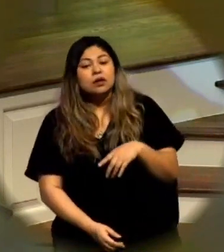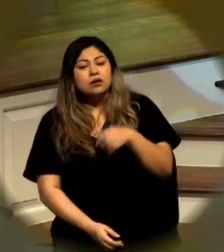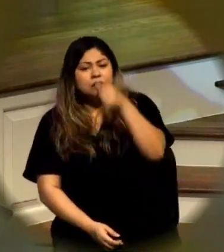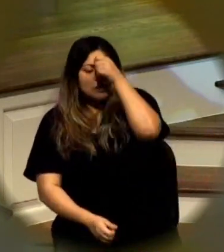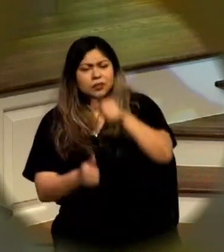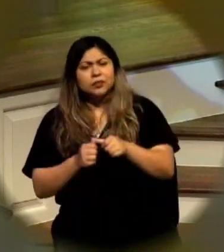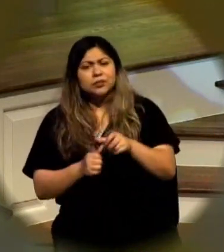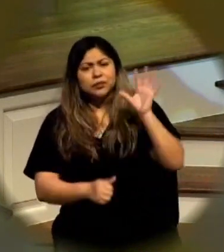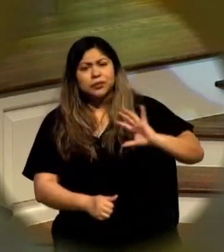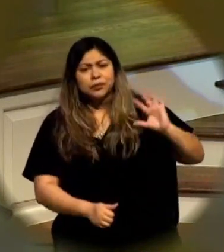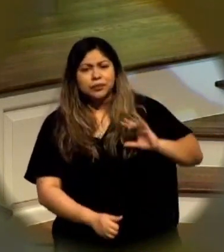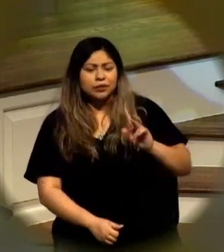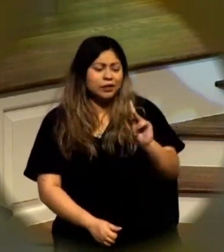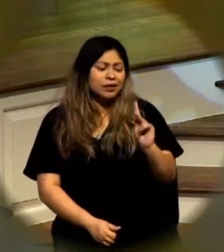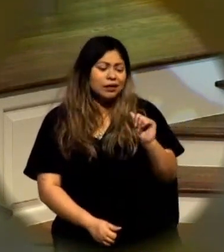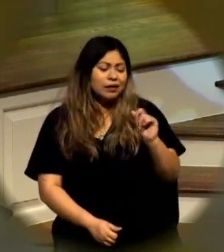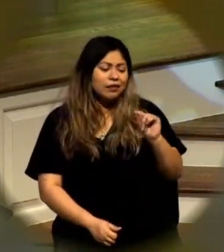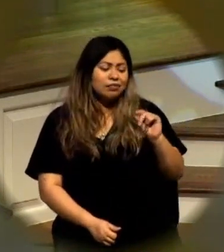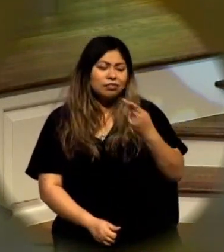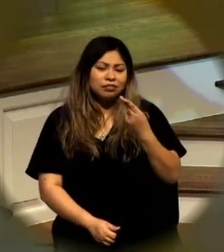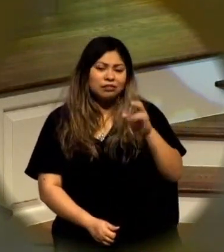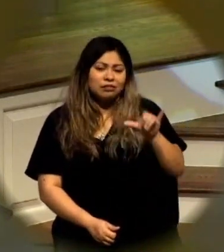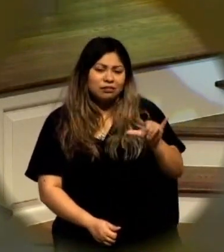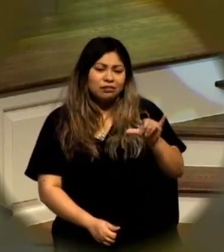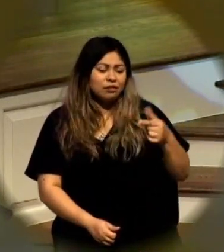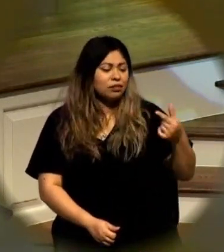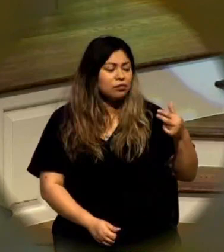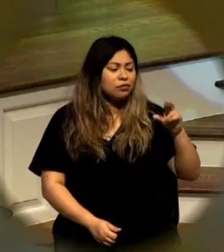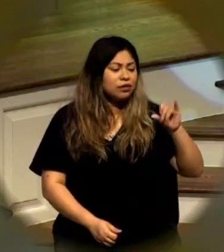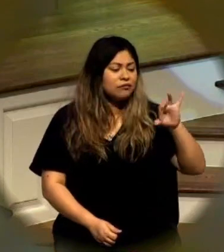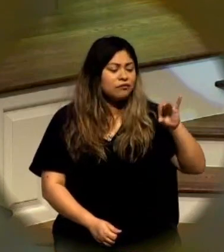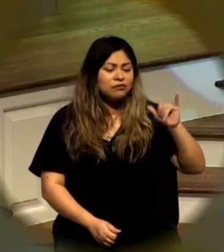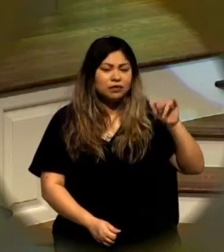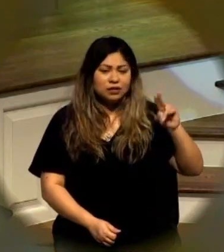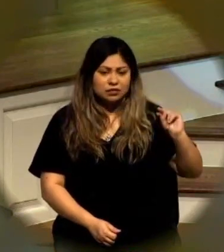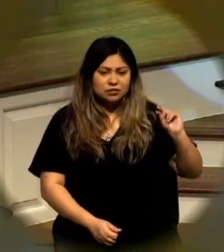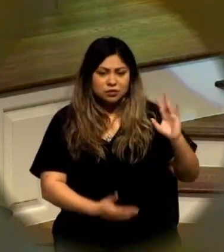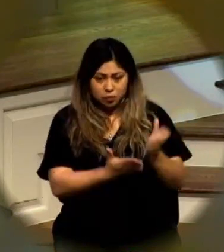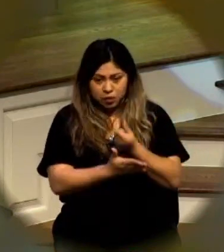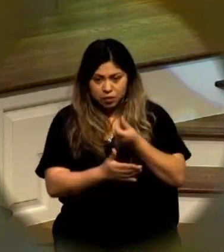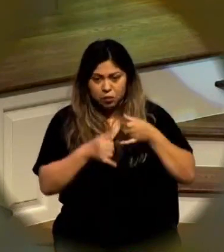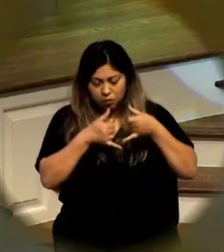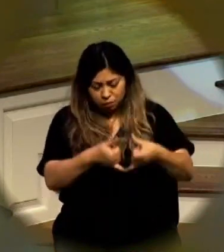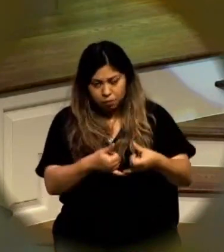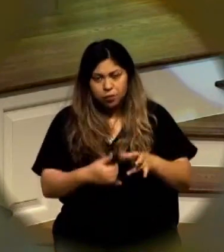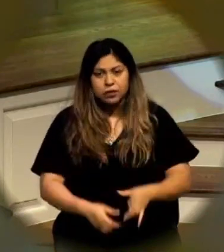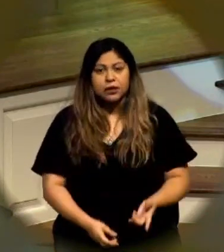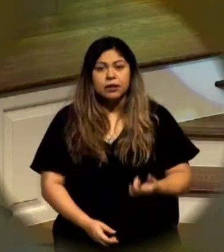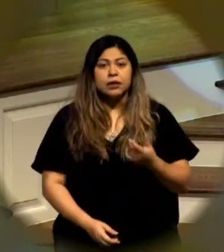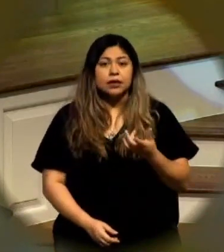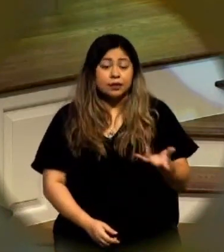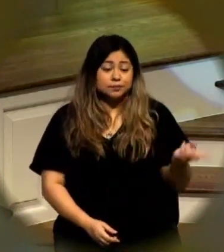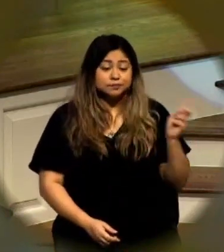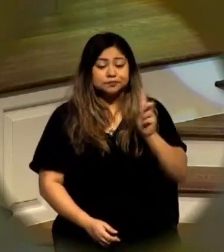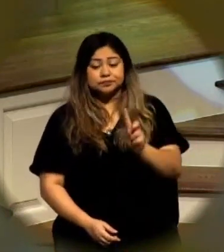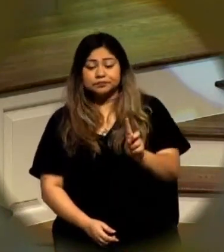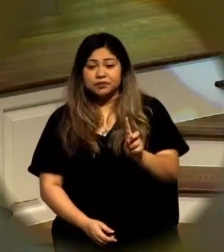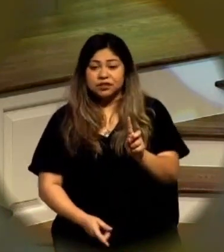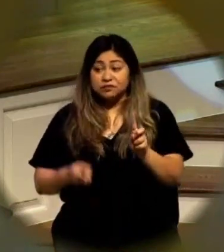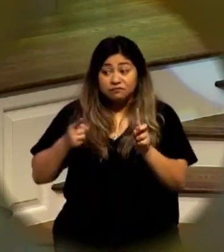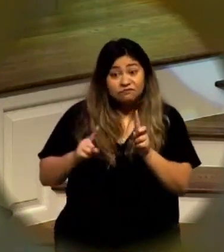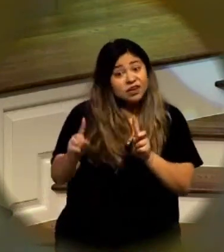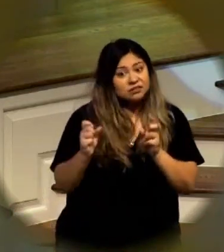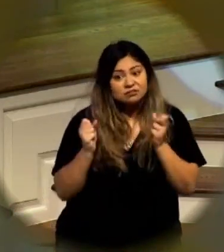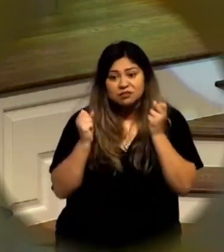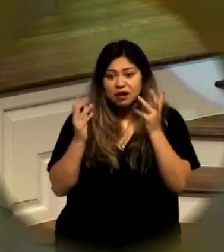outraged sensitive types when she said, a lot of people come up here and thank Jesus for this award, and I want you to know that no one had less